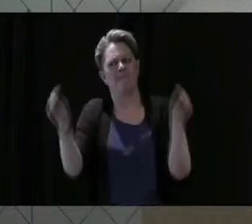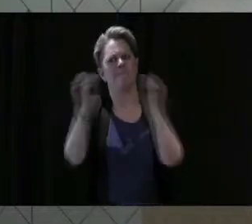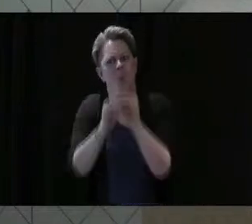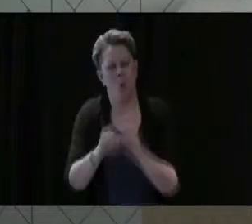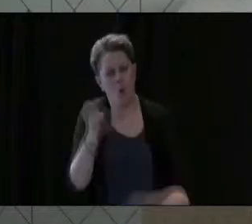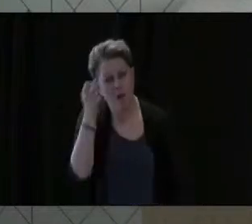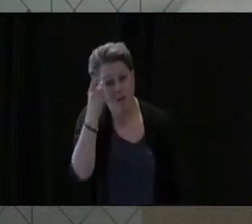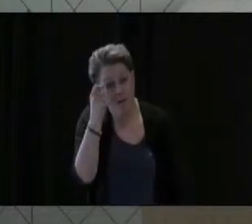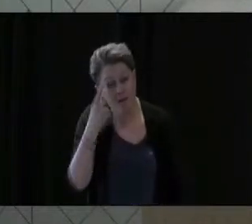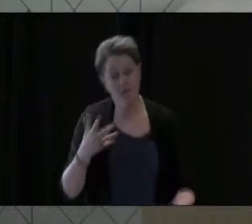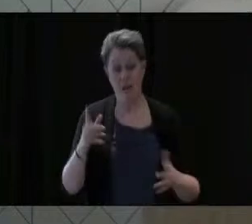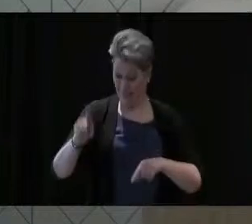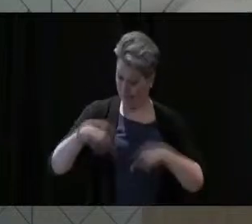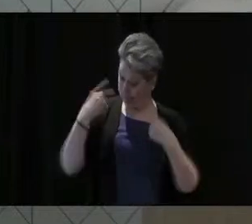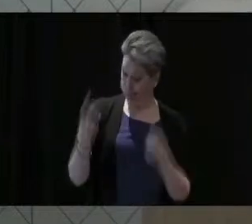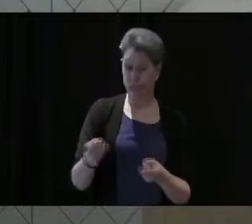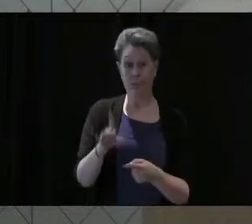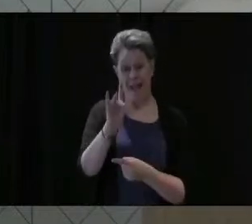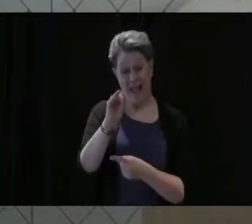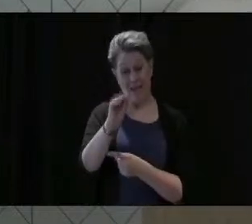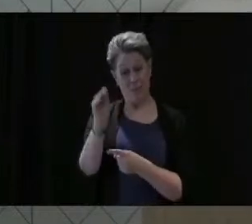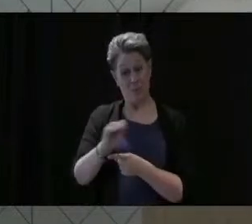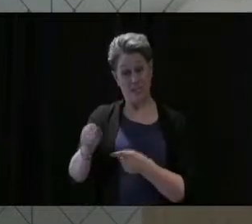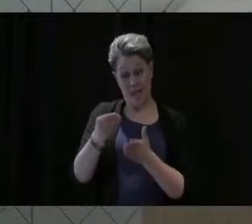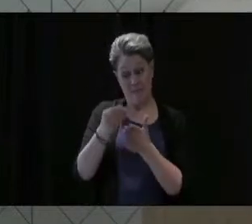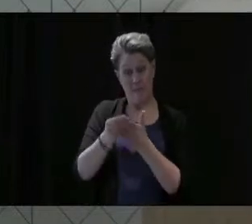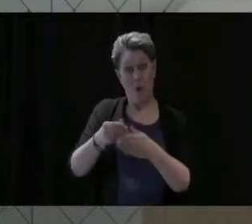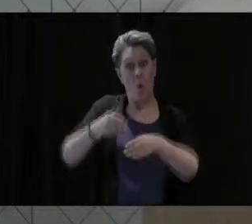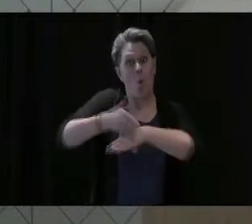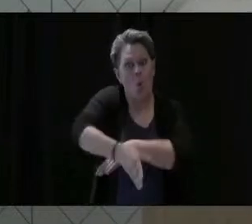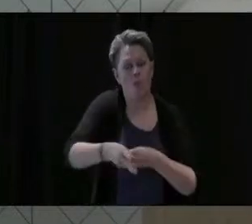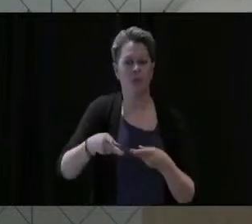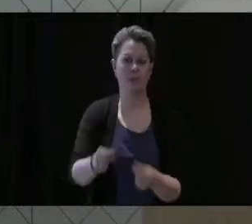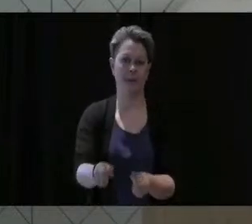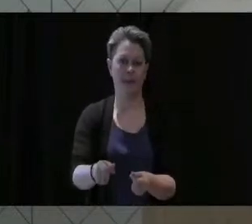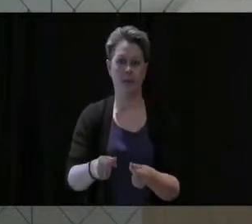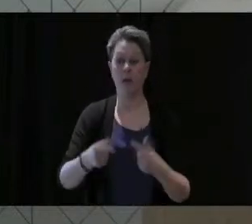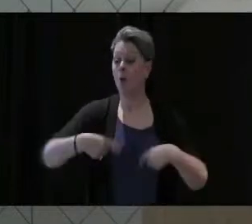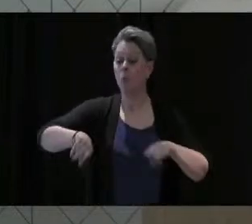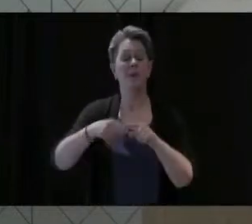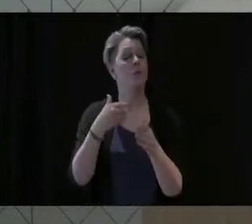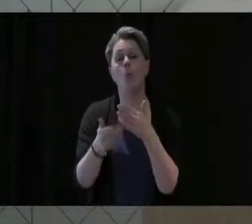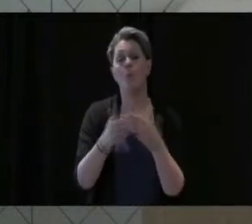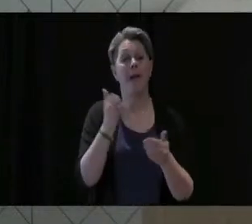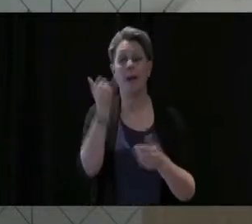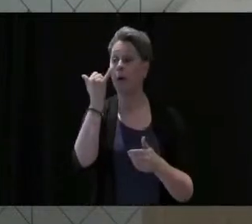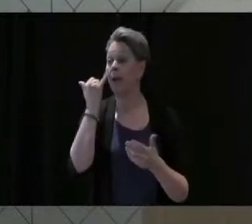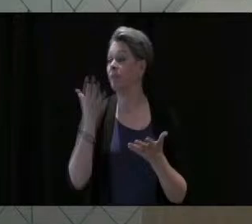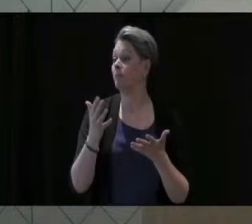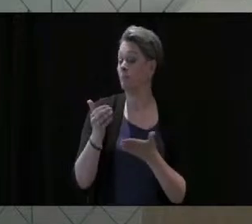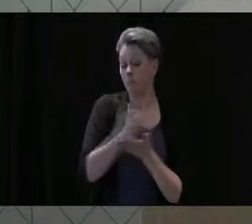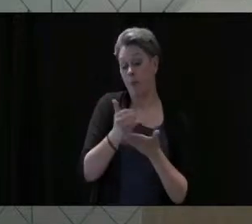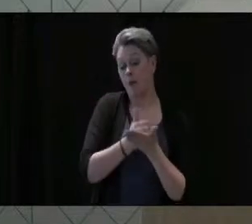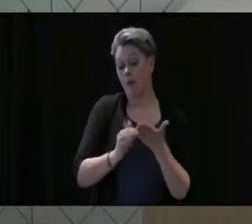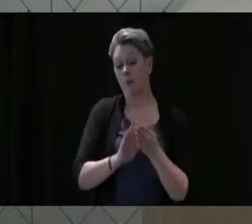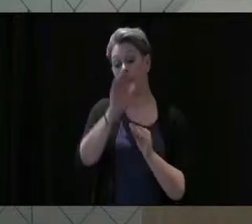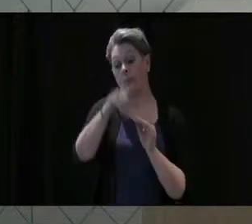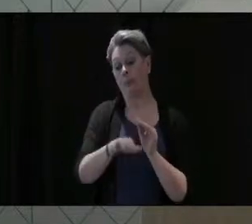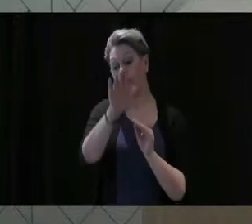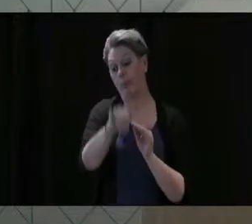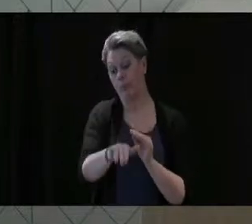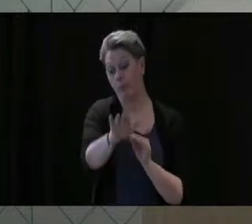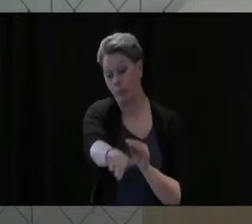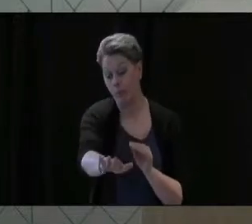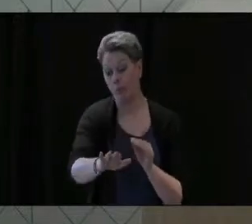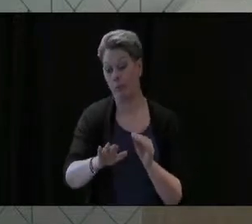by 80%. We kept spending, regardless of changes, particularly changes